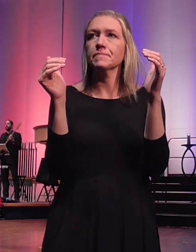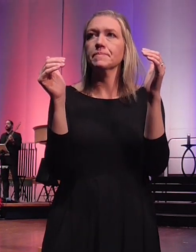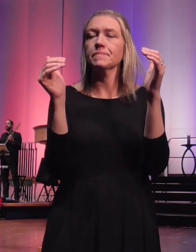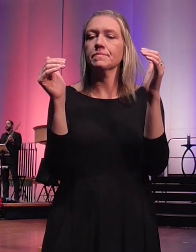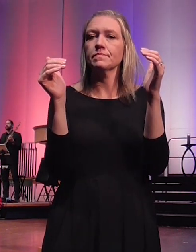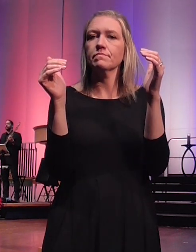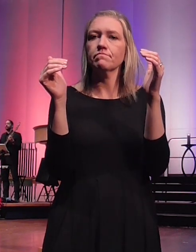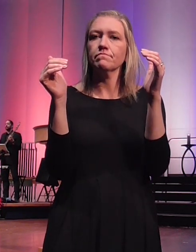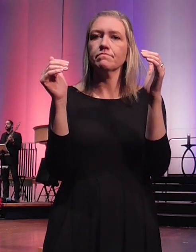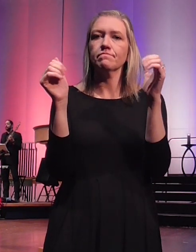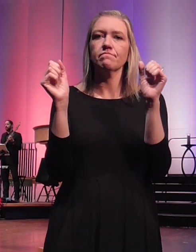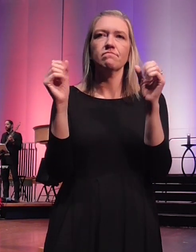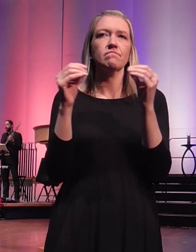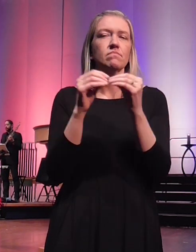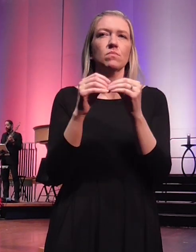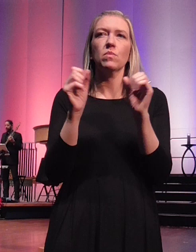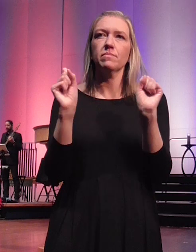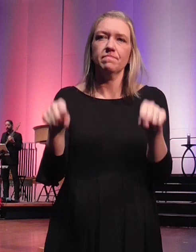can be.